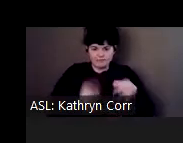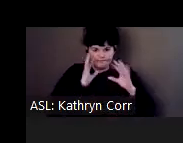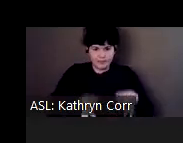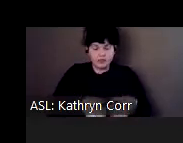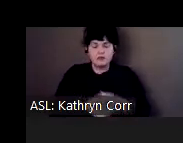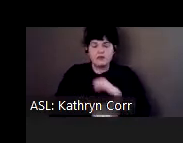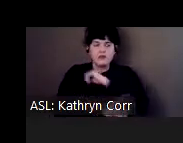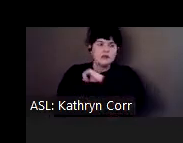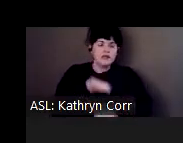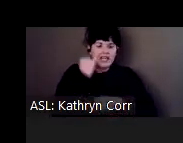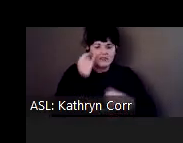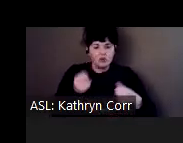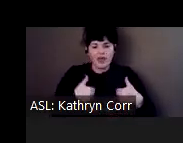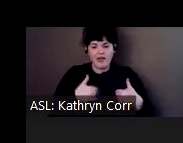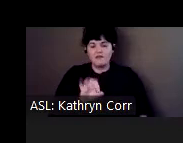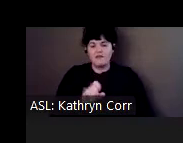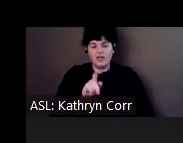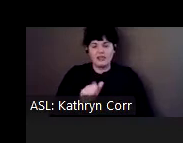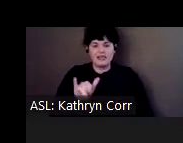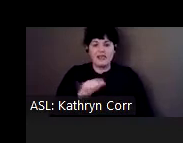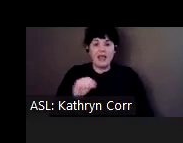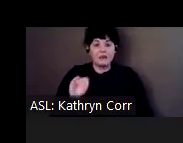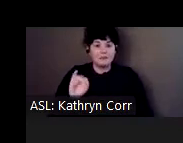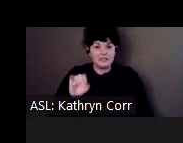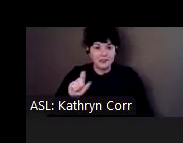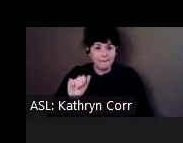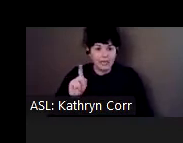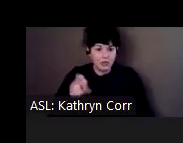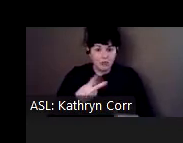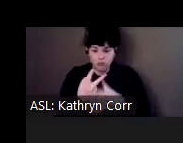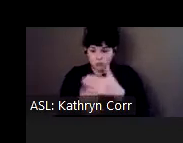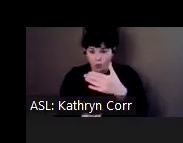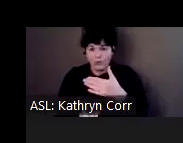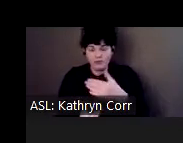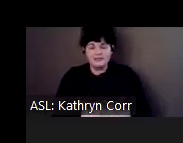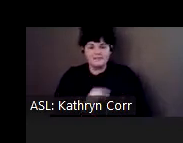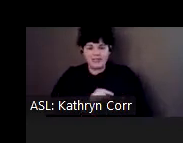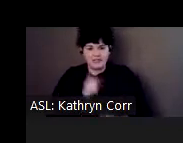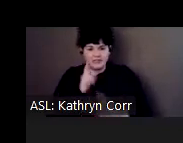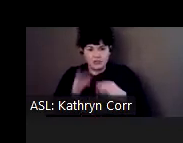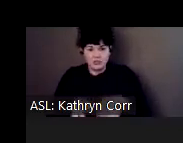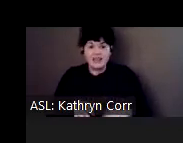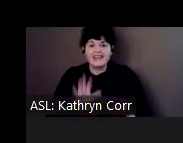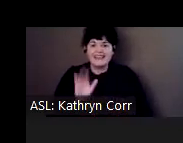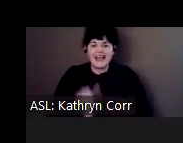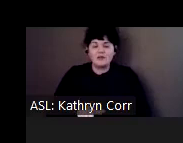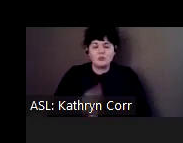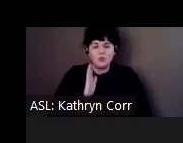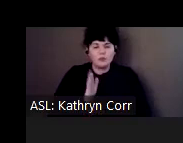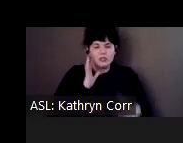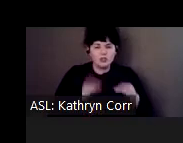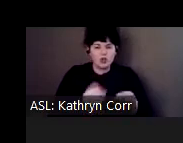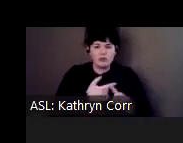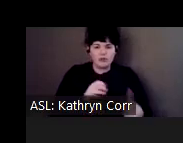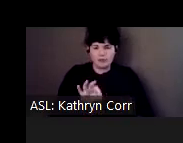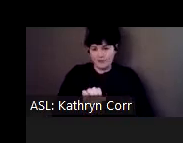misdemeanor convictions, the waiting period is determined by the felony waiting period. Again, we're going to go into more